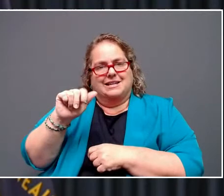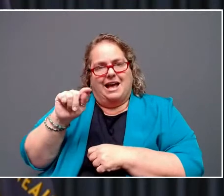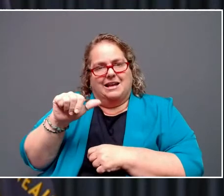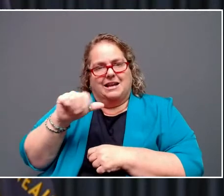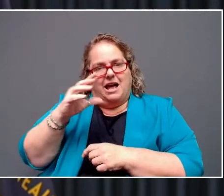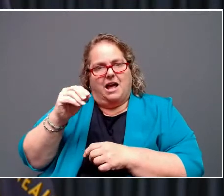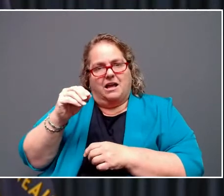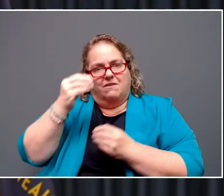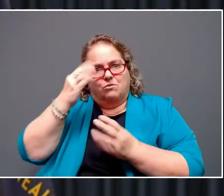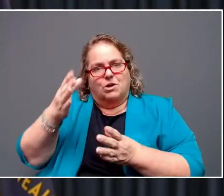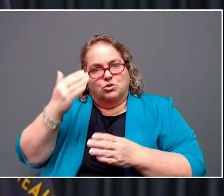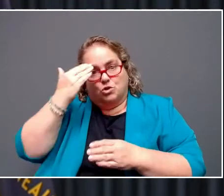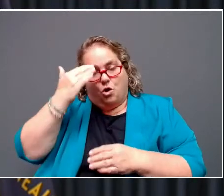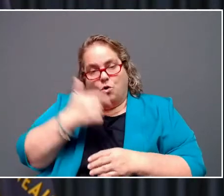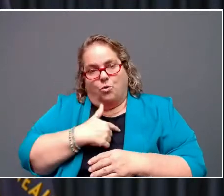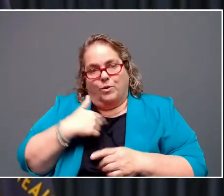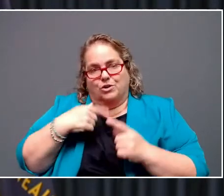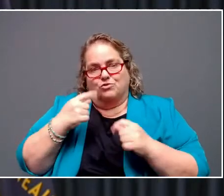our absolute best.